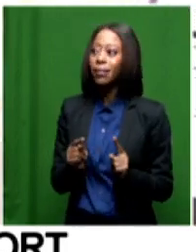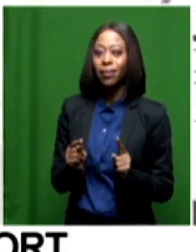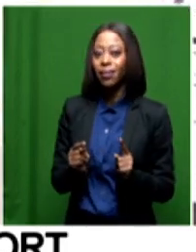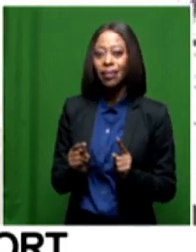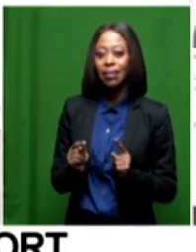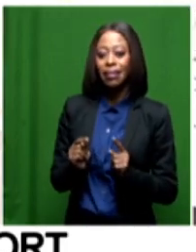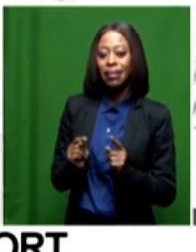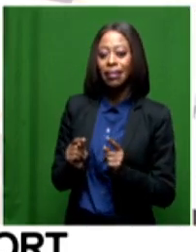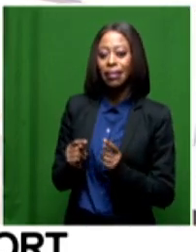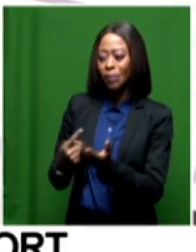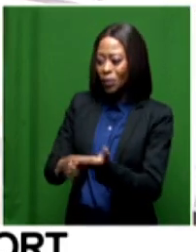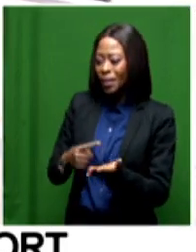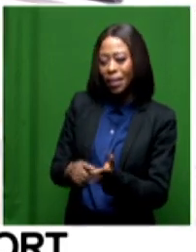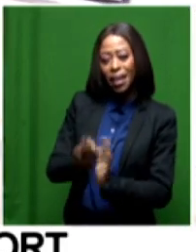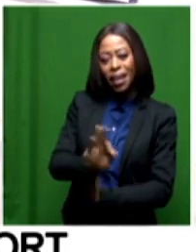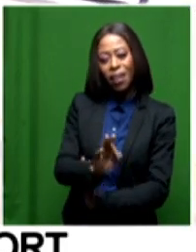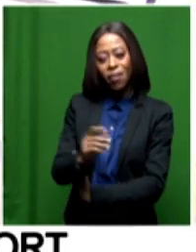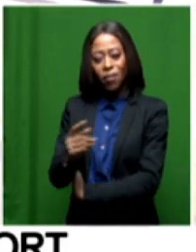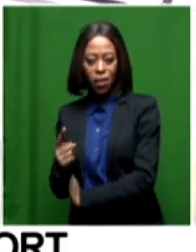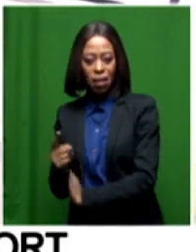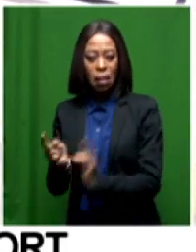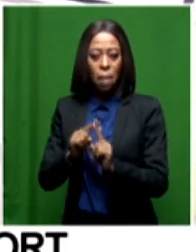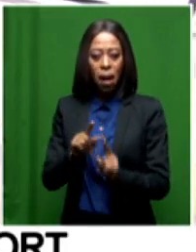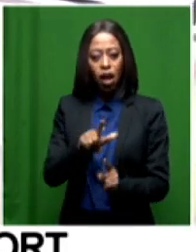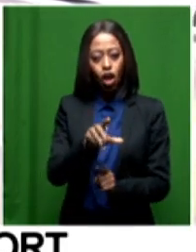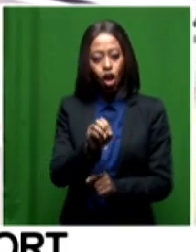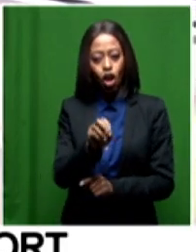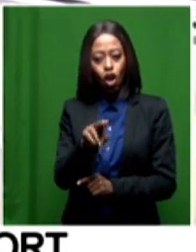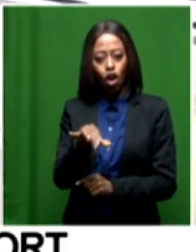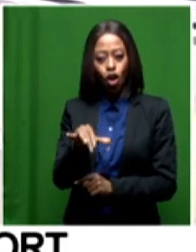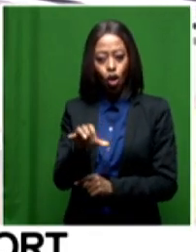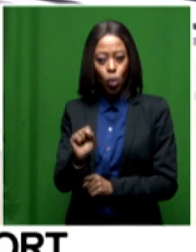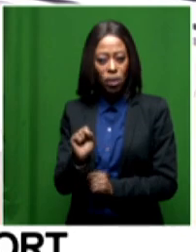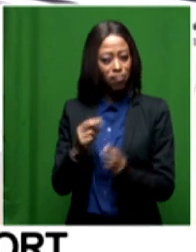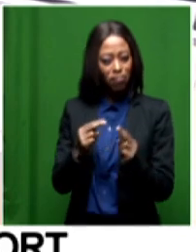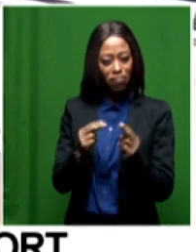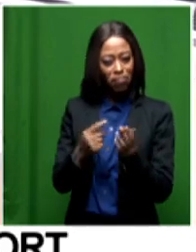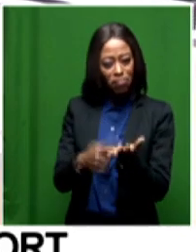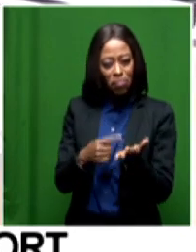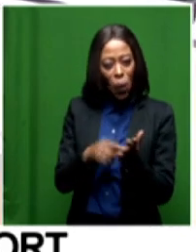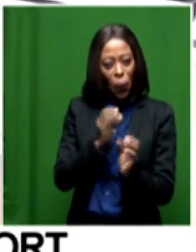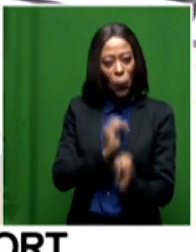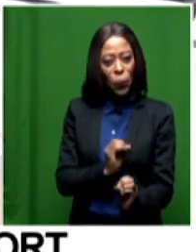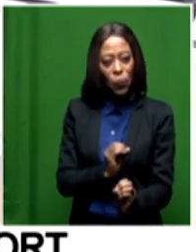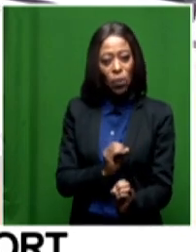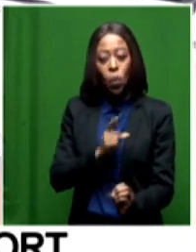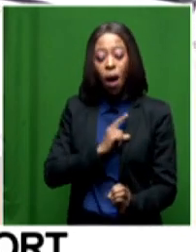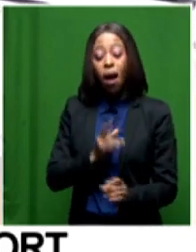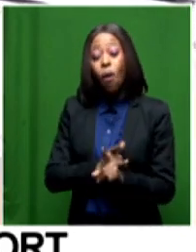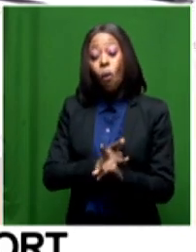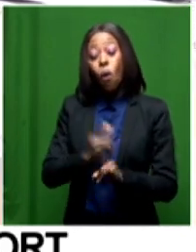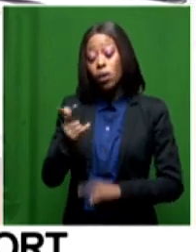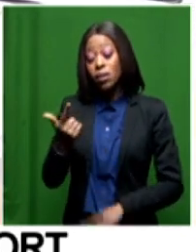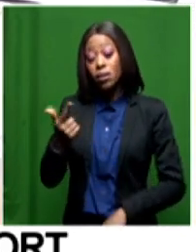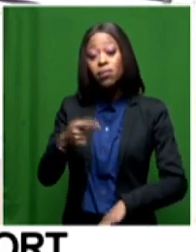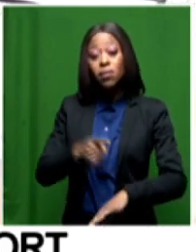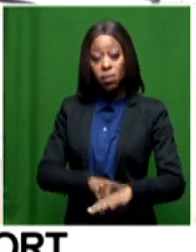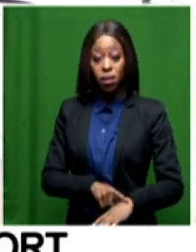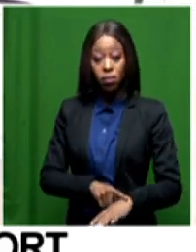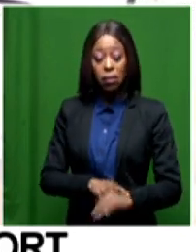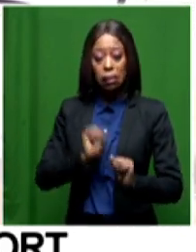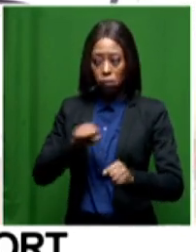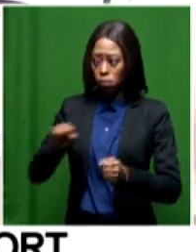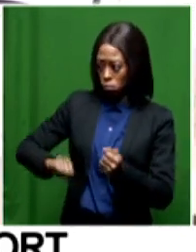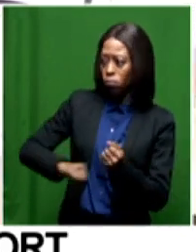this conversation about Formula One and not touch on Lewis Hamilton, the 7-time champion. I mean, we know that he's backing